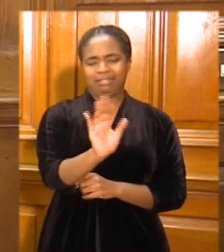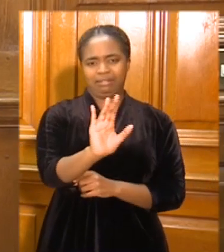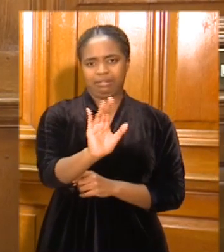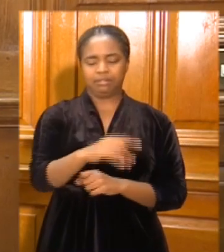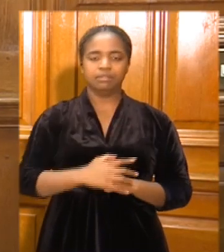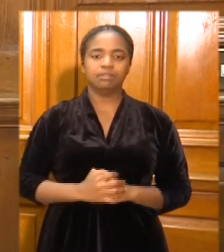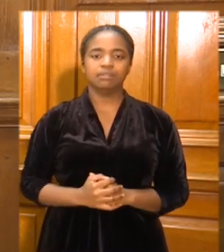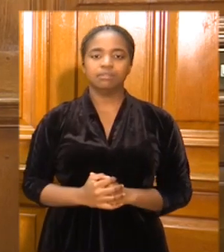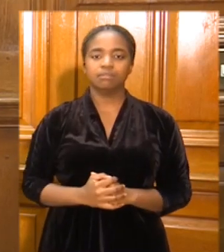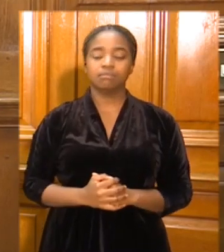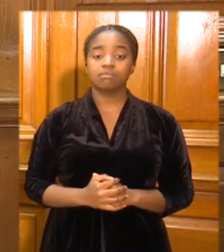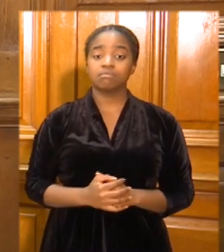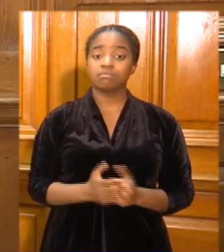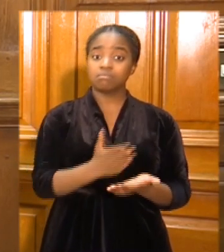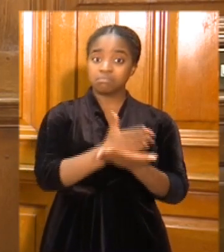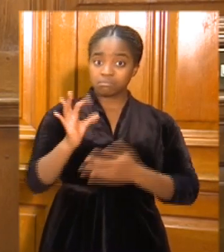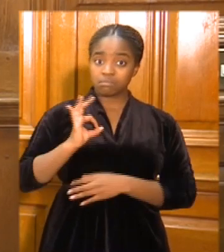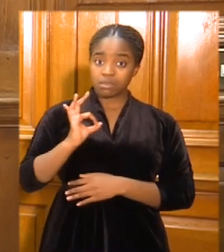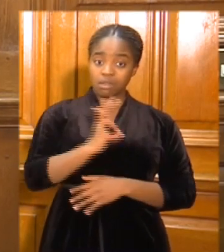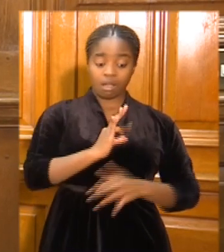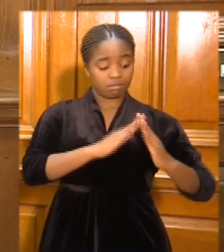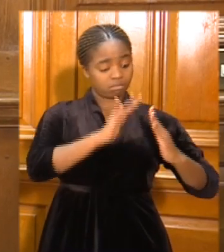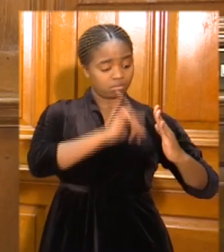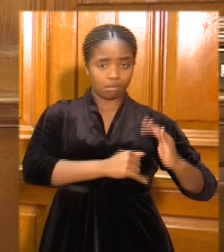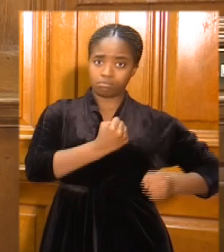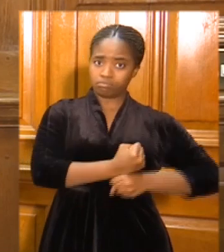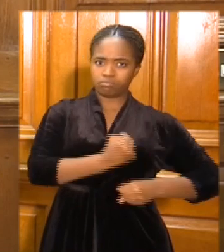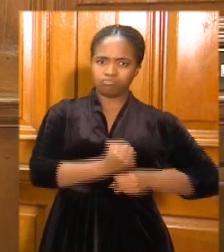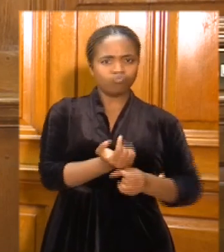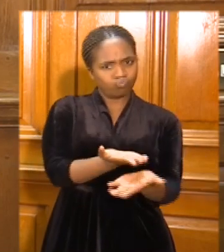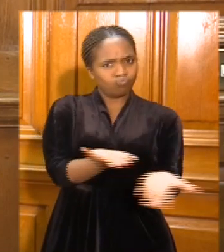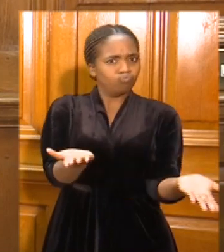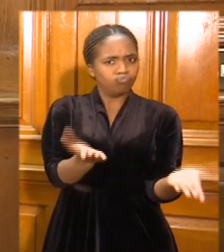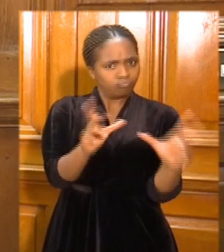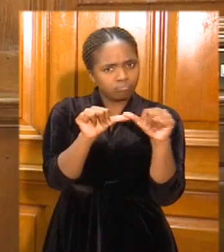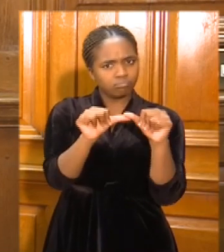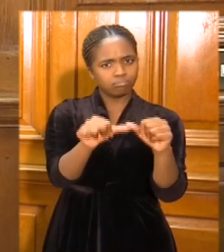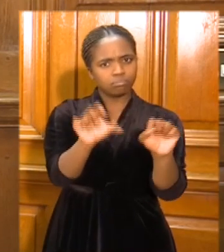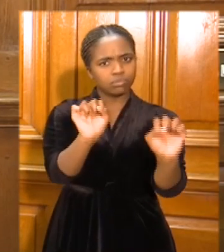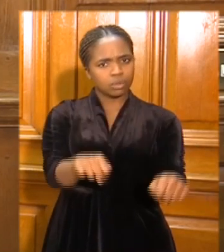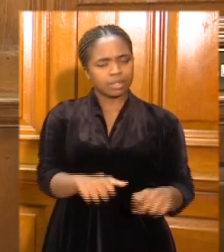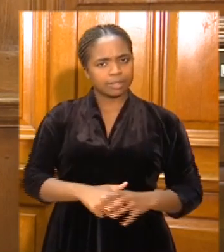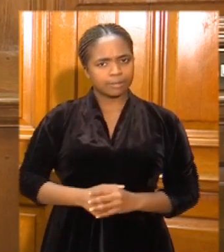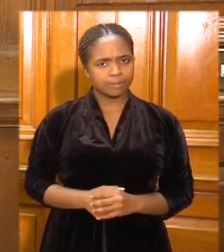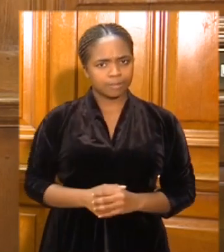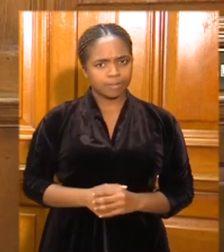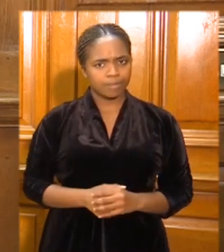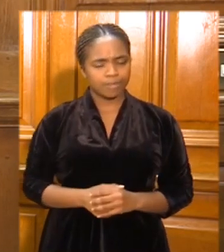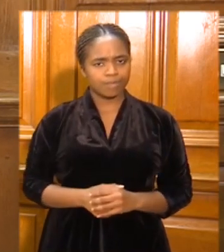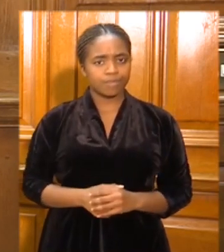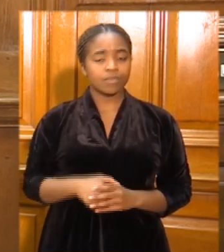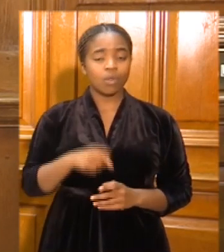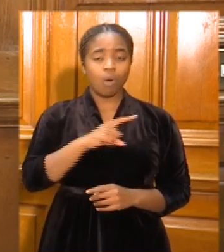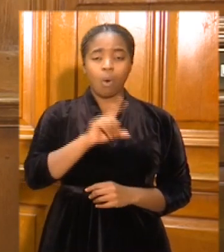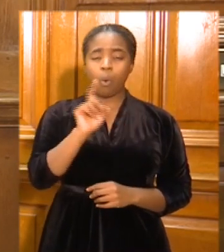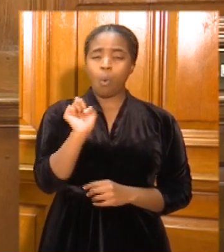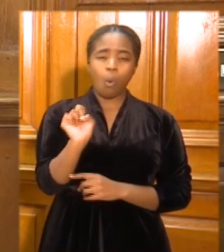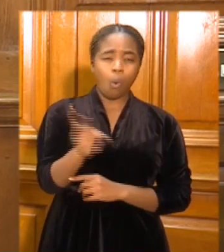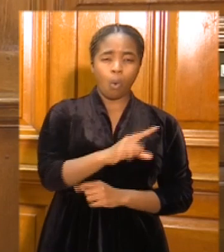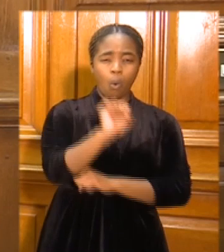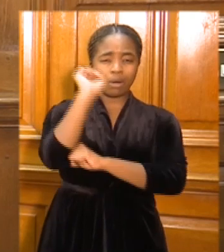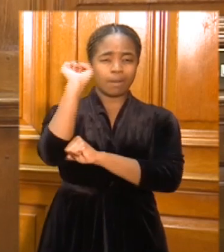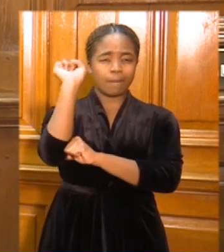Employees who can work from home should be allowed to do so. Subject to these measures, all